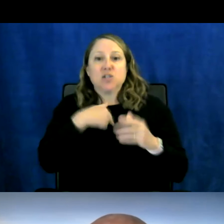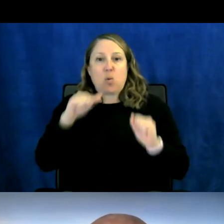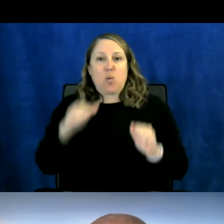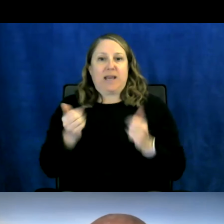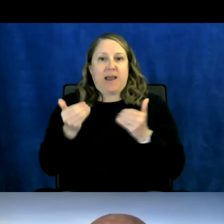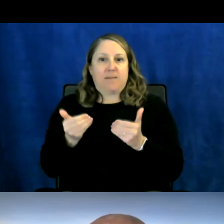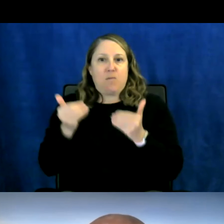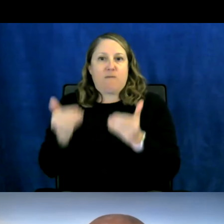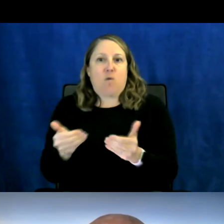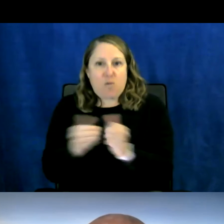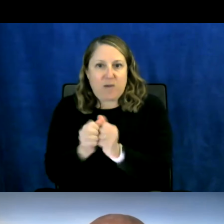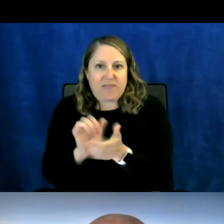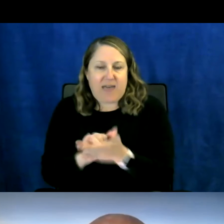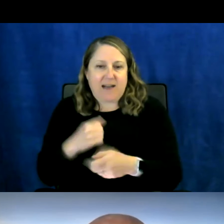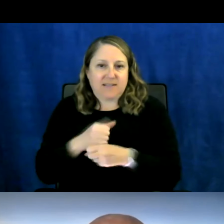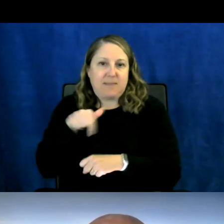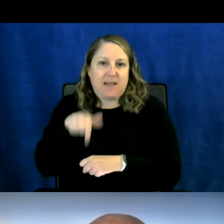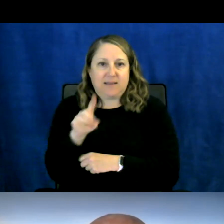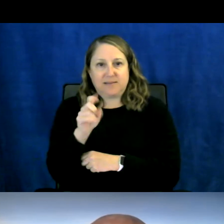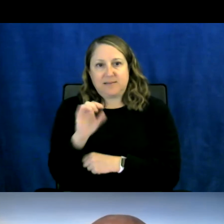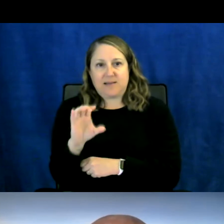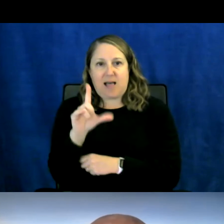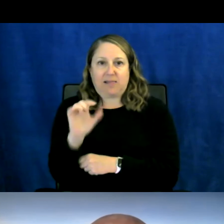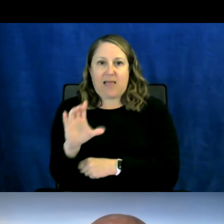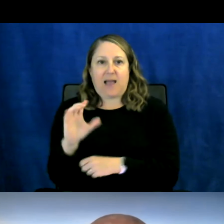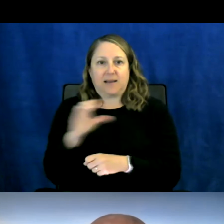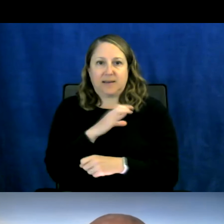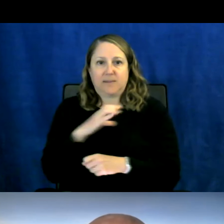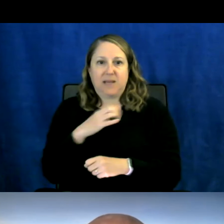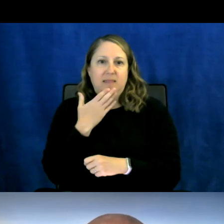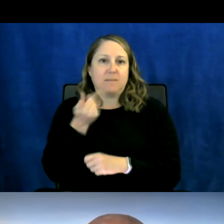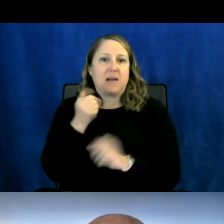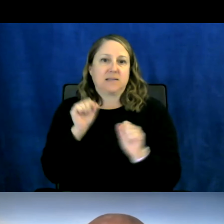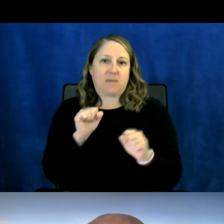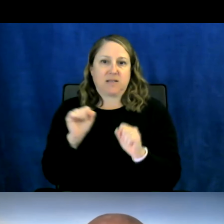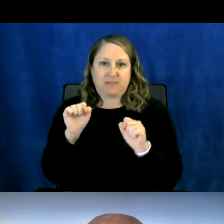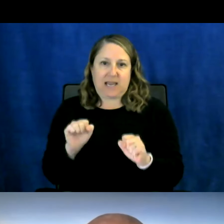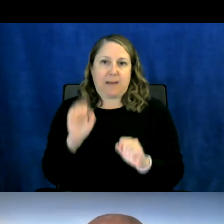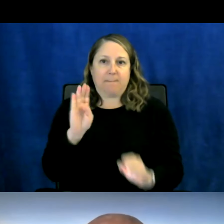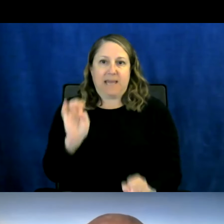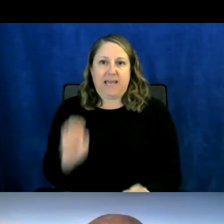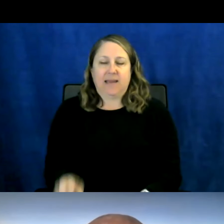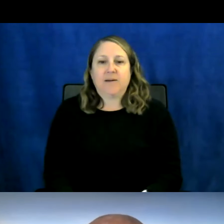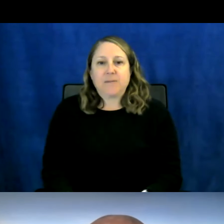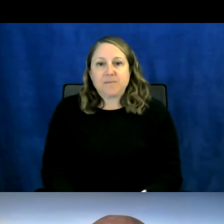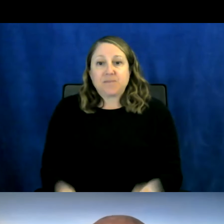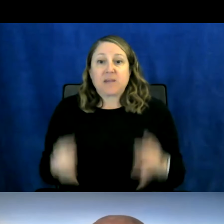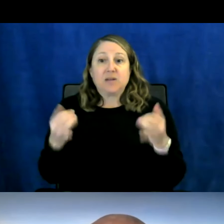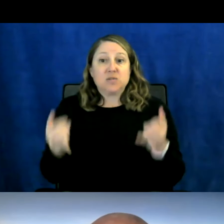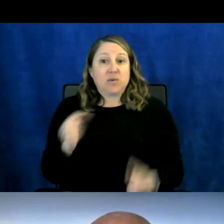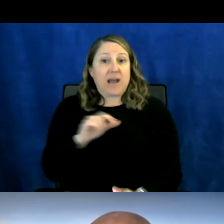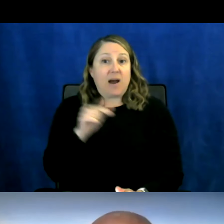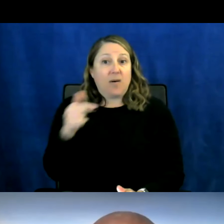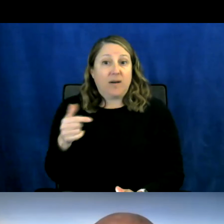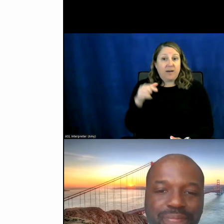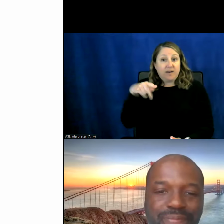forward to make this DACLAC committee the best it can possibly be. So with that, I'll go ahead and pass it on to